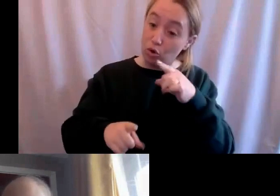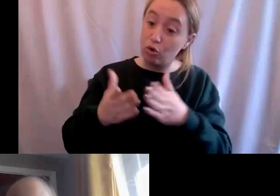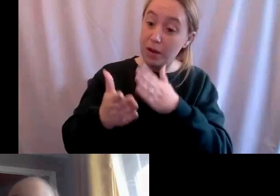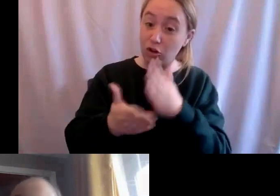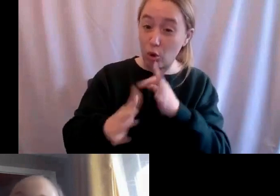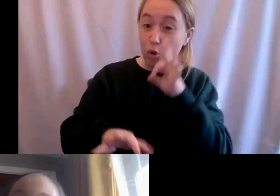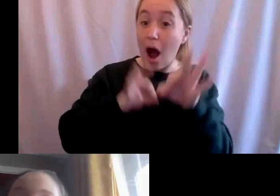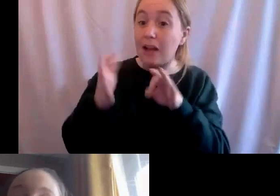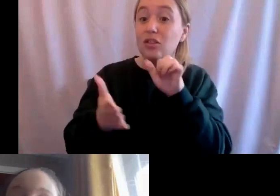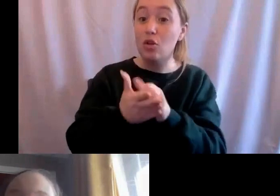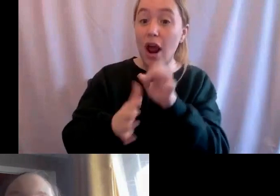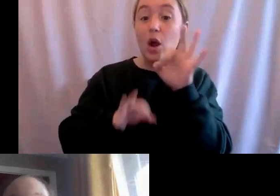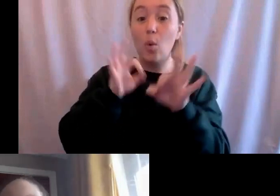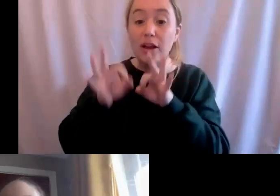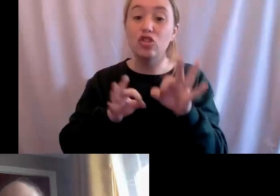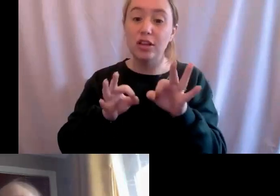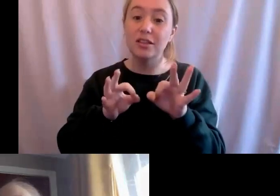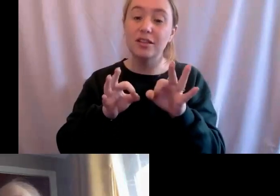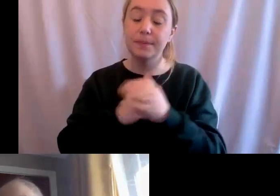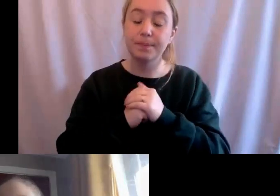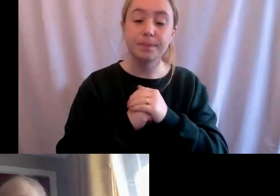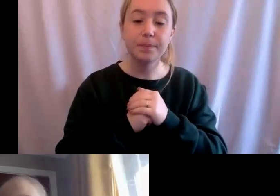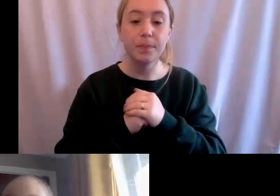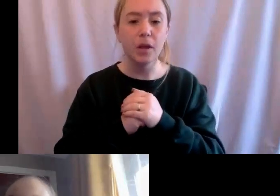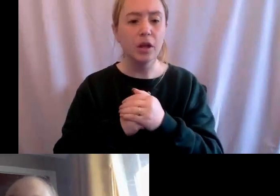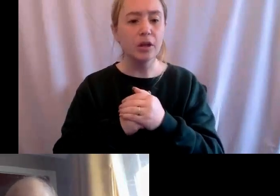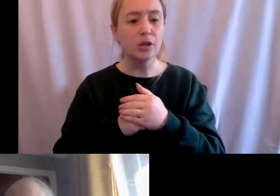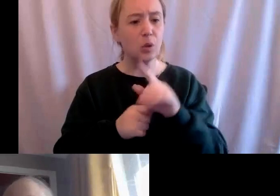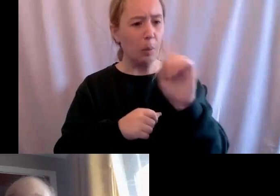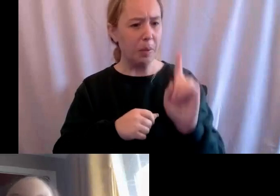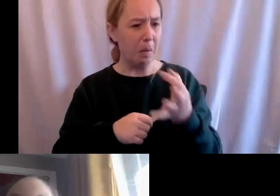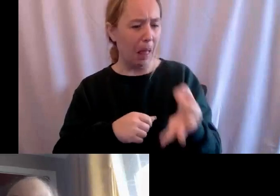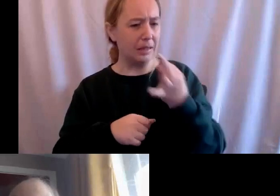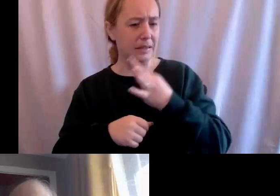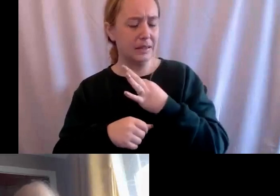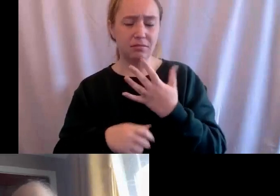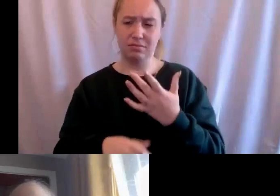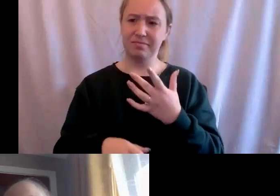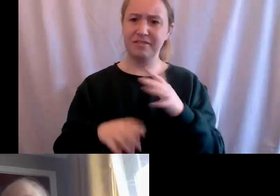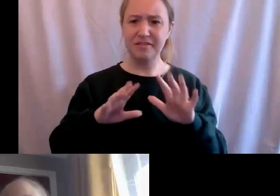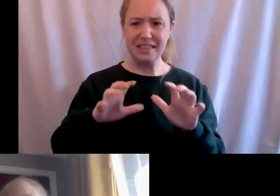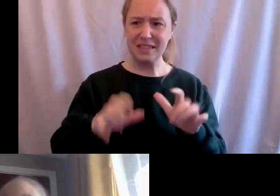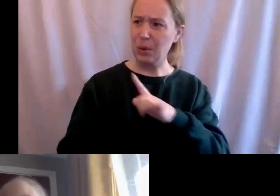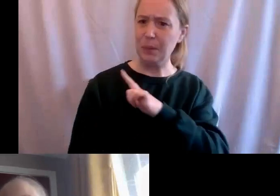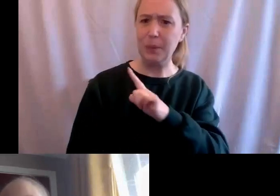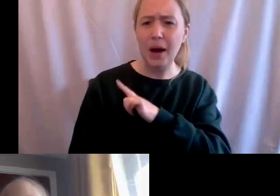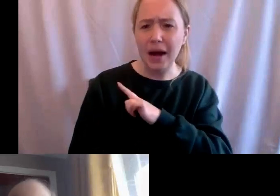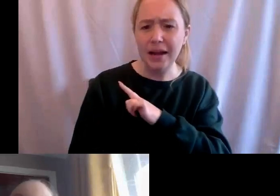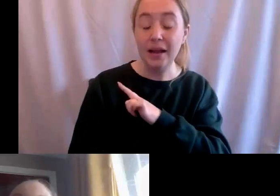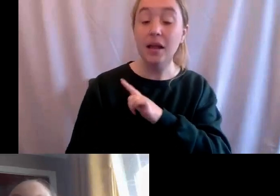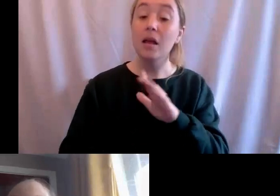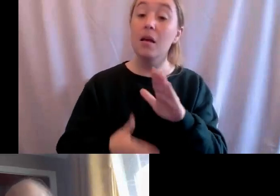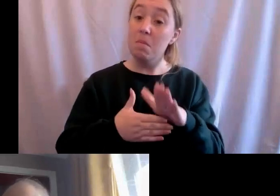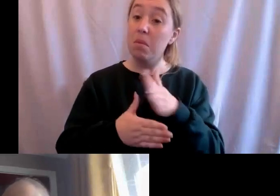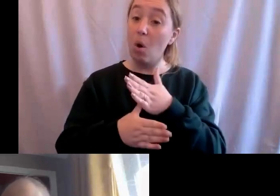get the best out of it. Lots of people say to me, well, why physio? Well, basically, we're talking about the